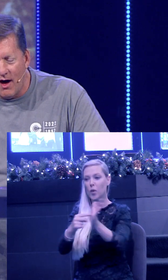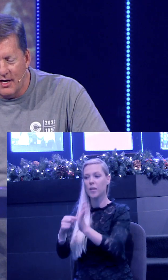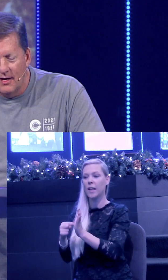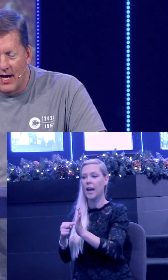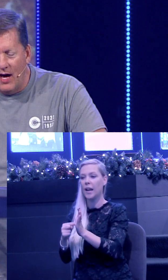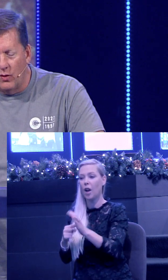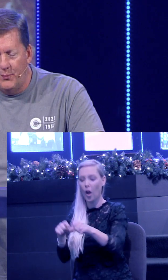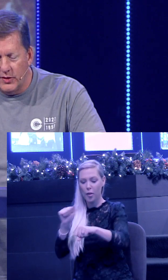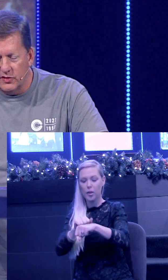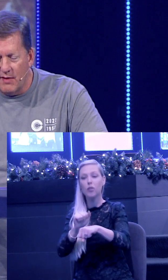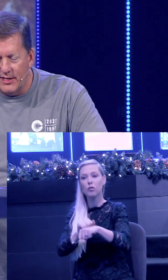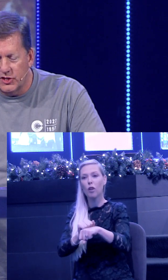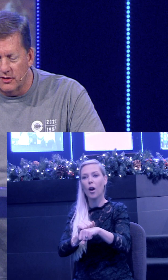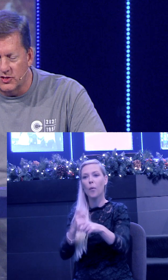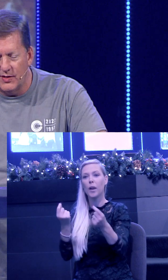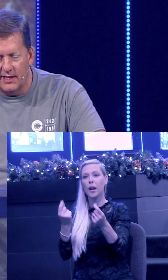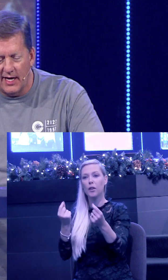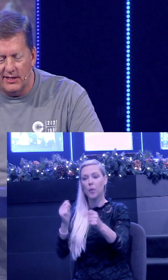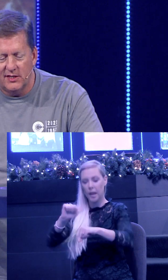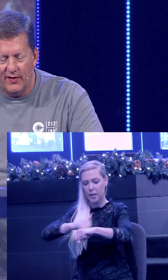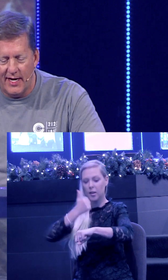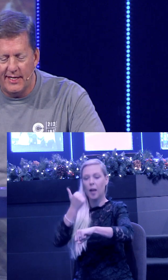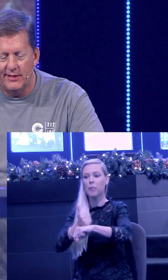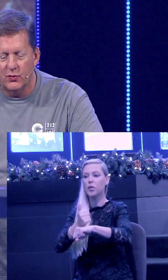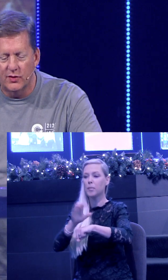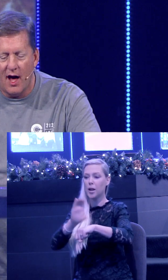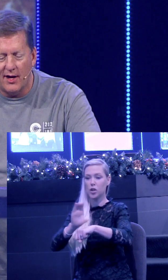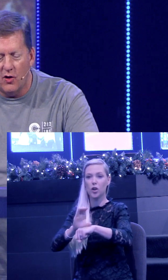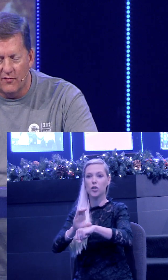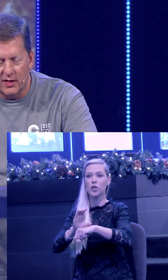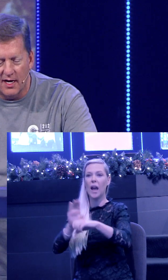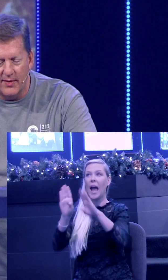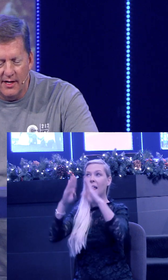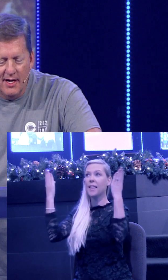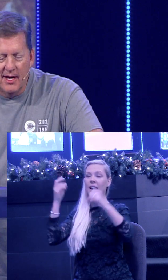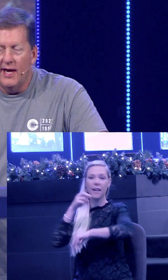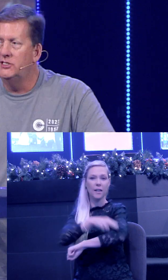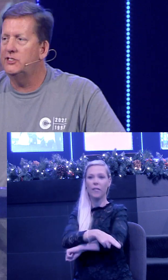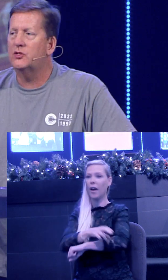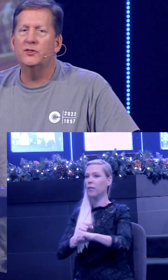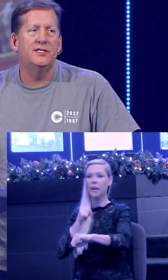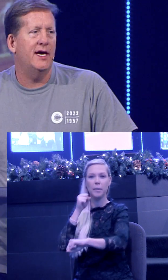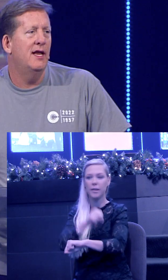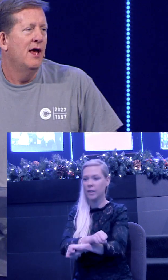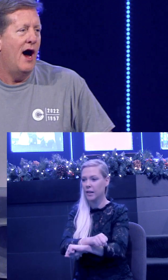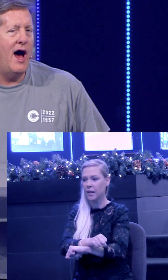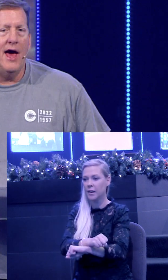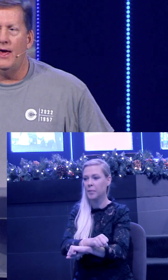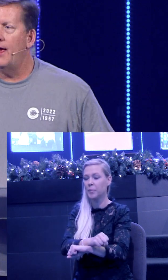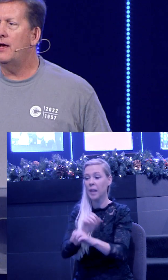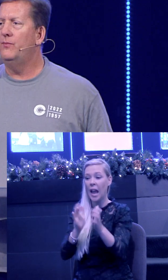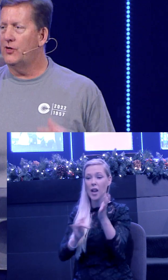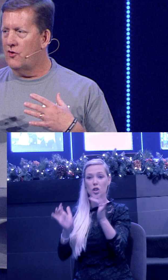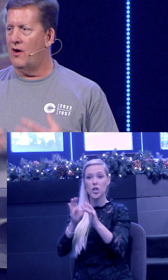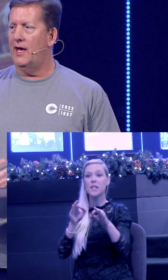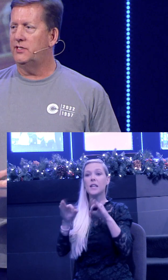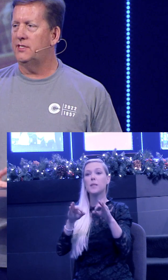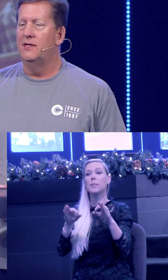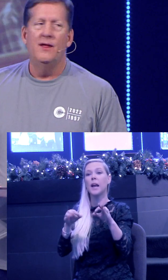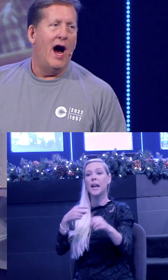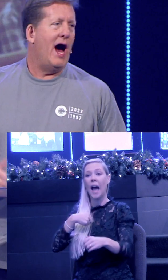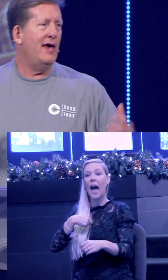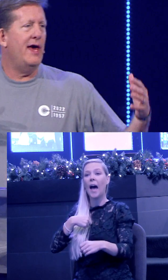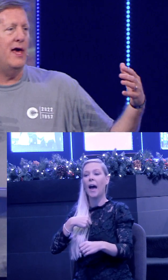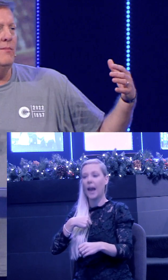this rock I will build my church, and the gates of Hades will not overcome it." And Jesus was saying, "I am the